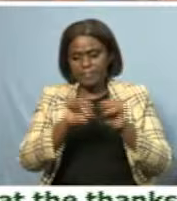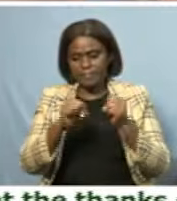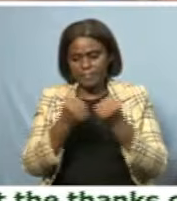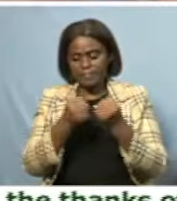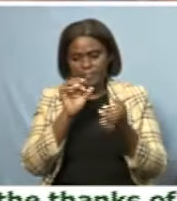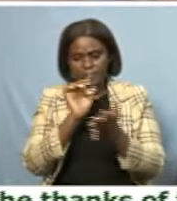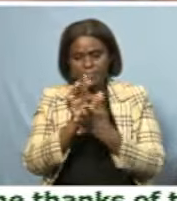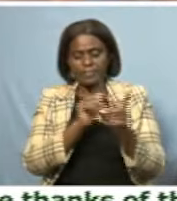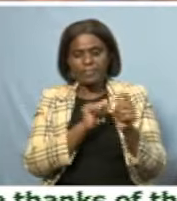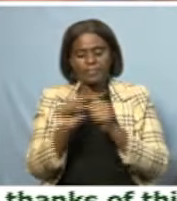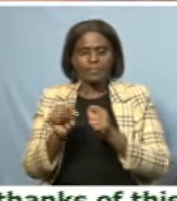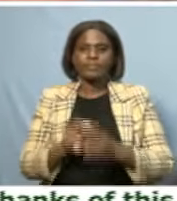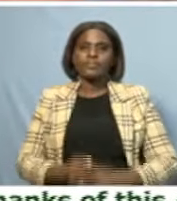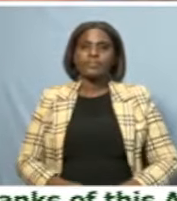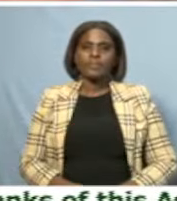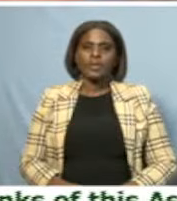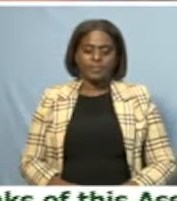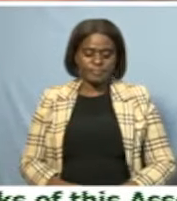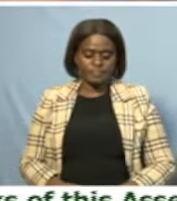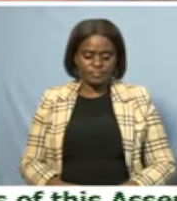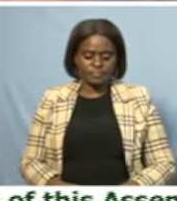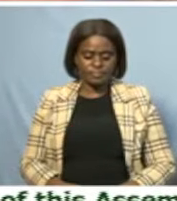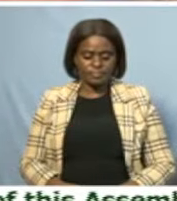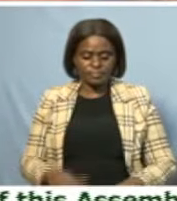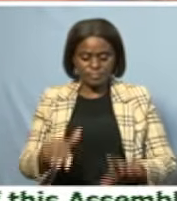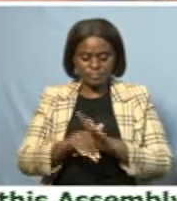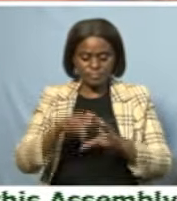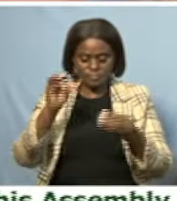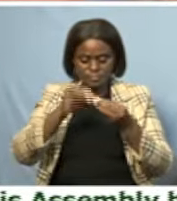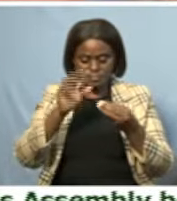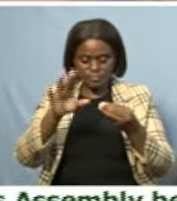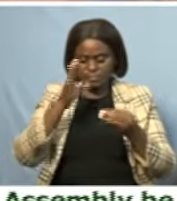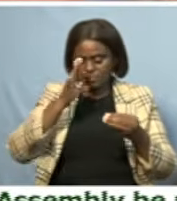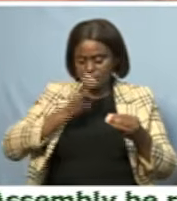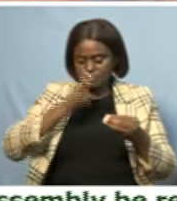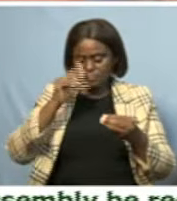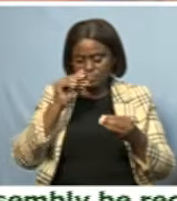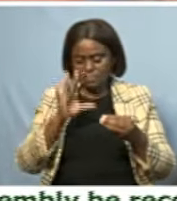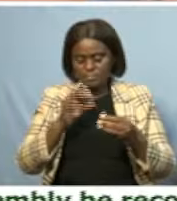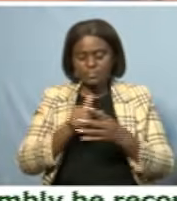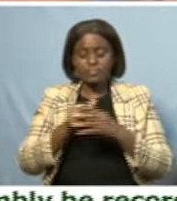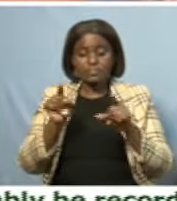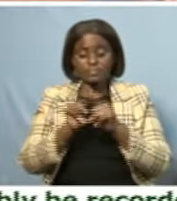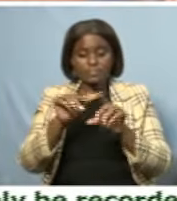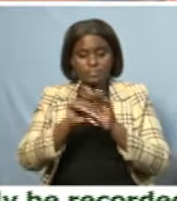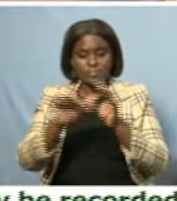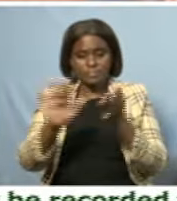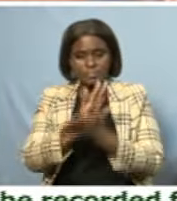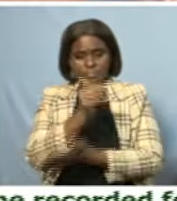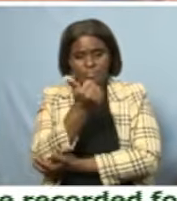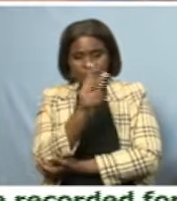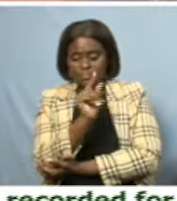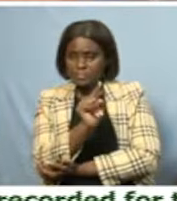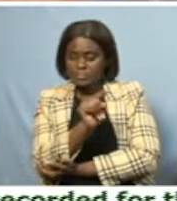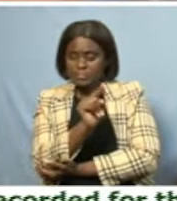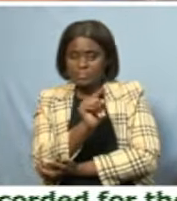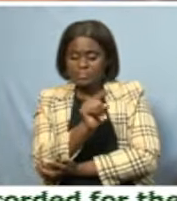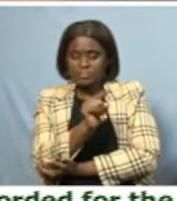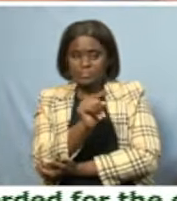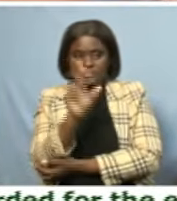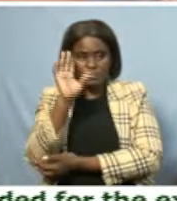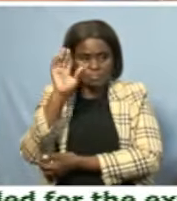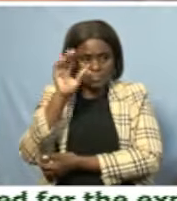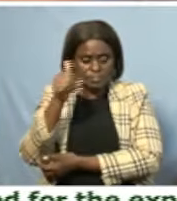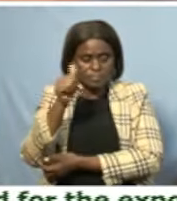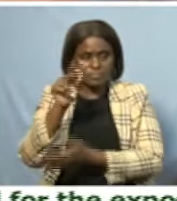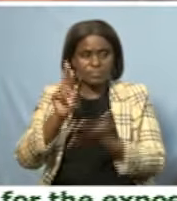cash transfer. In addition, Madam Speaker, on page 14, the